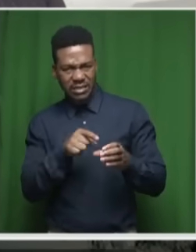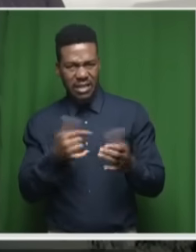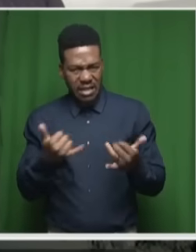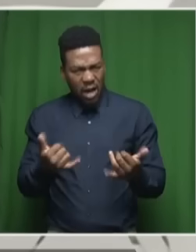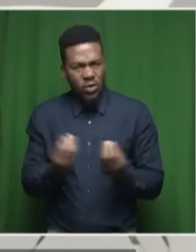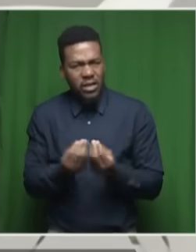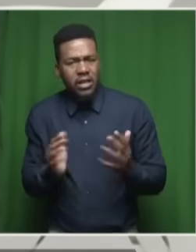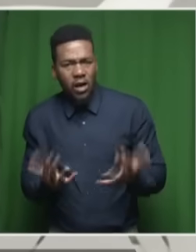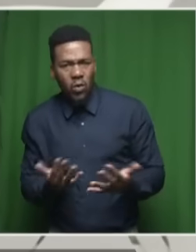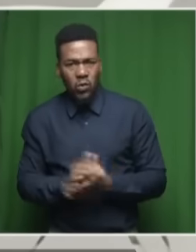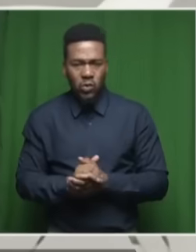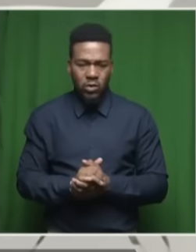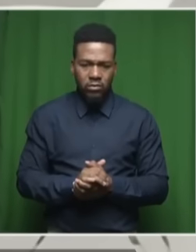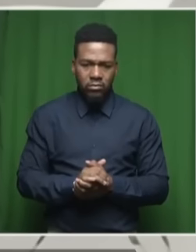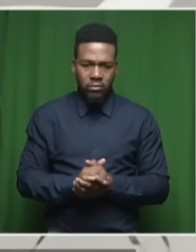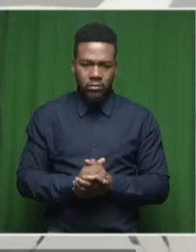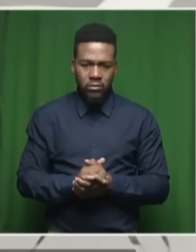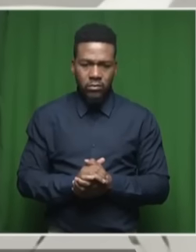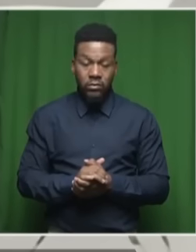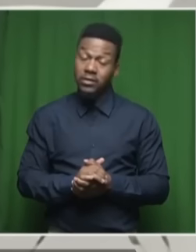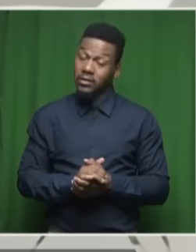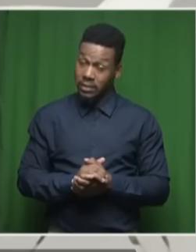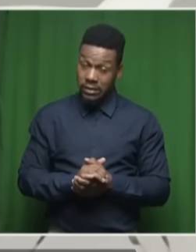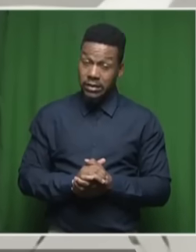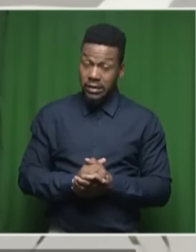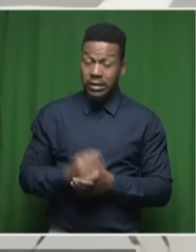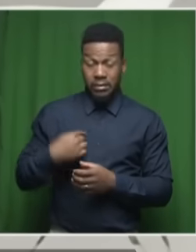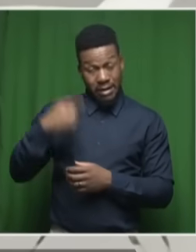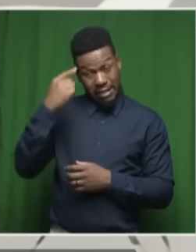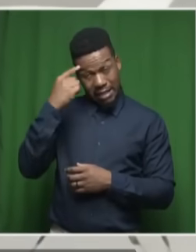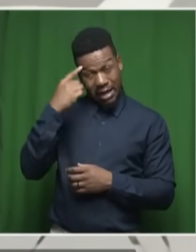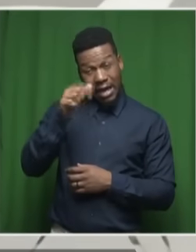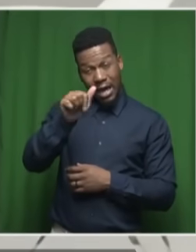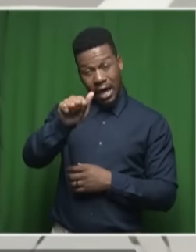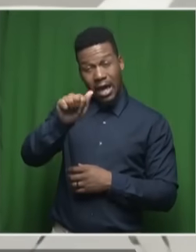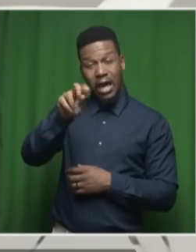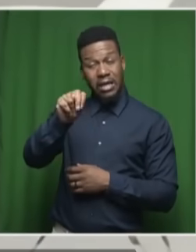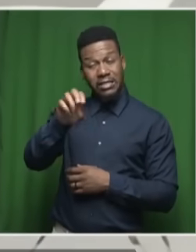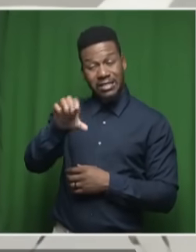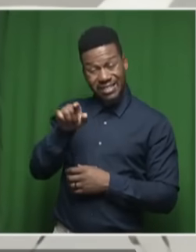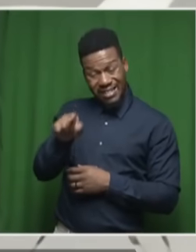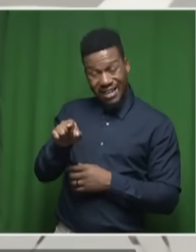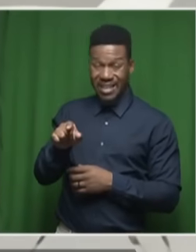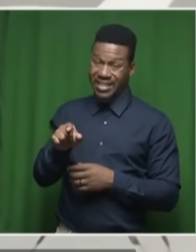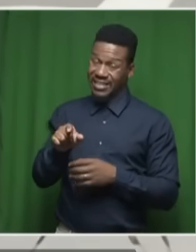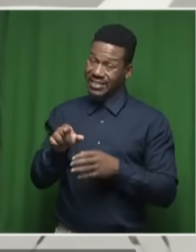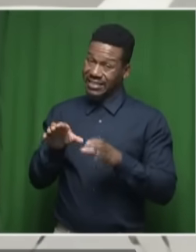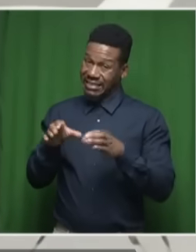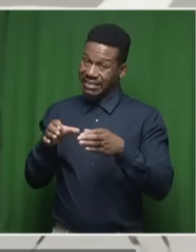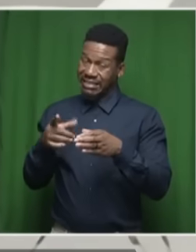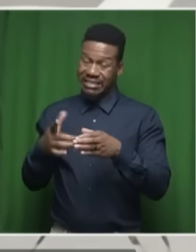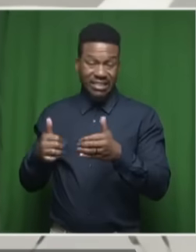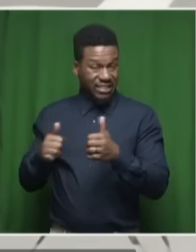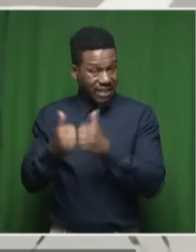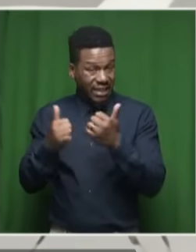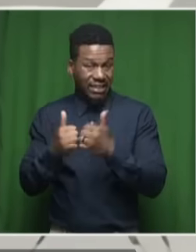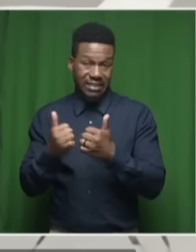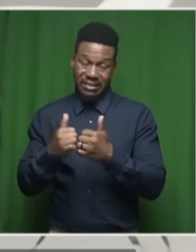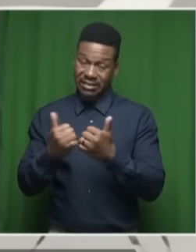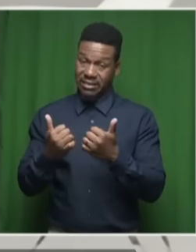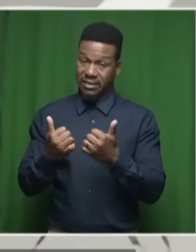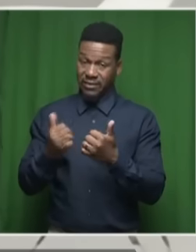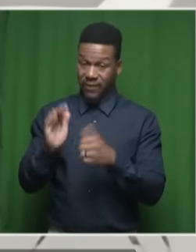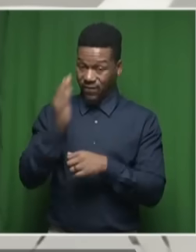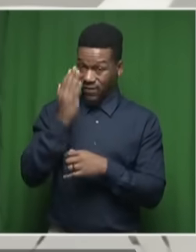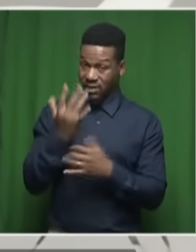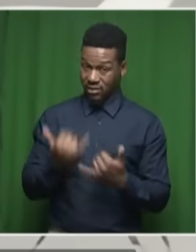Well, I think the ANC is in a difficult situation, which in my view they should have been prepared for. And